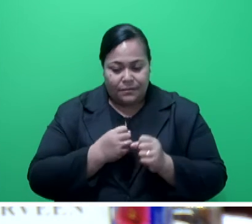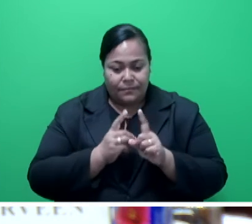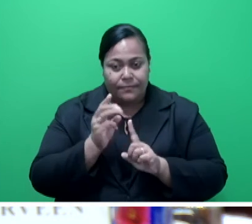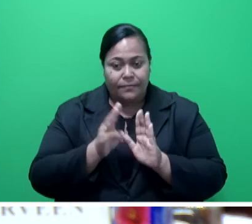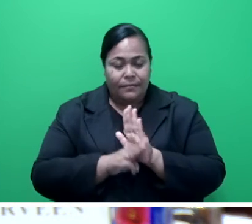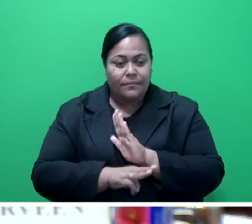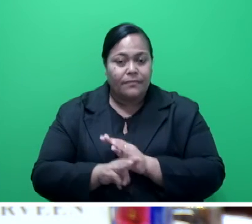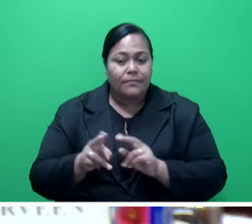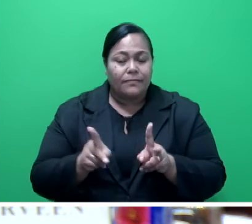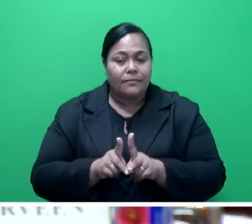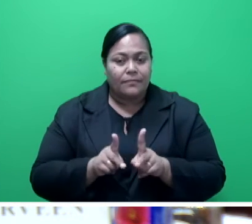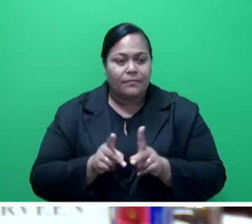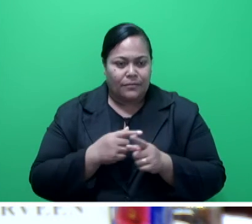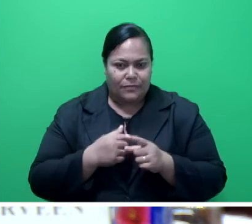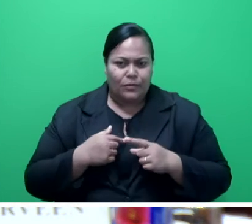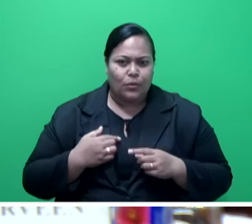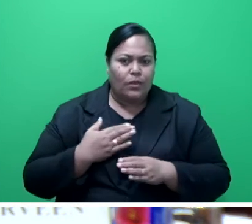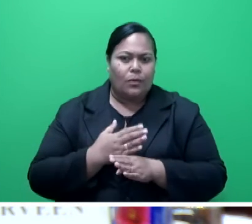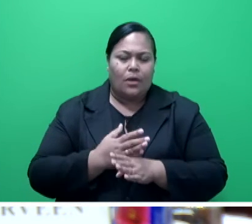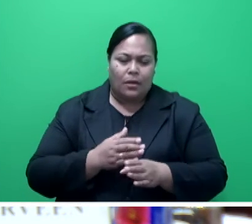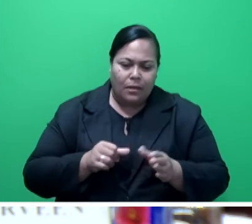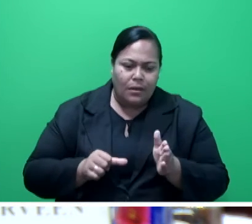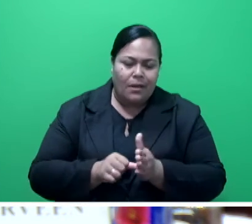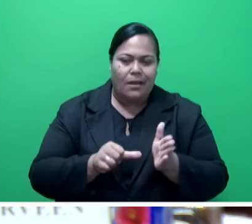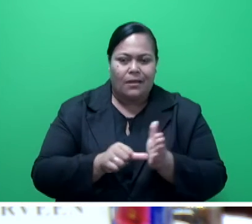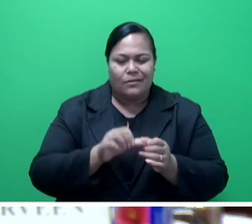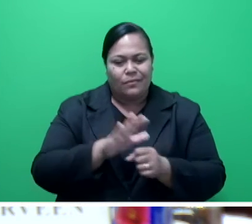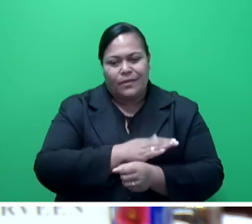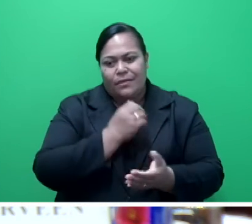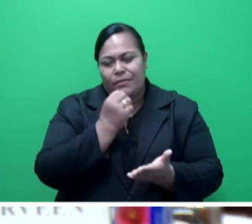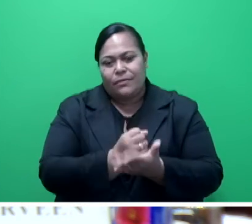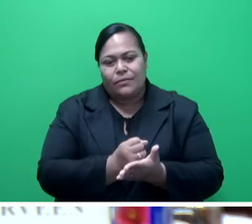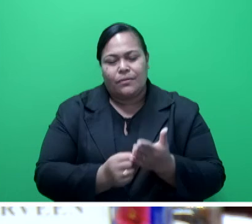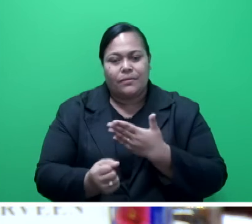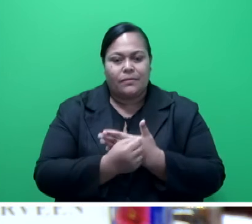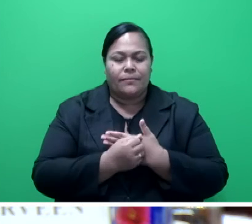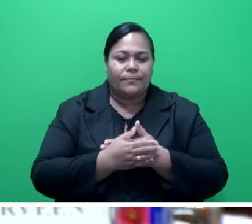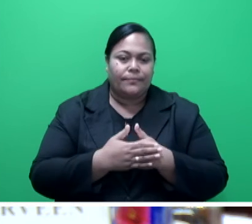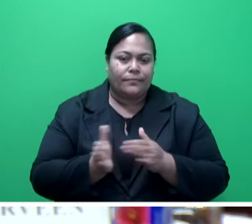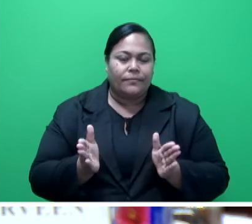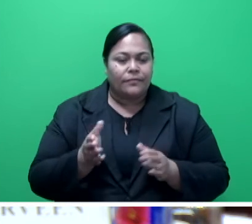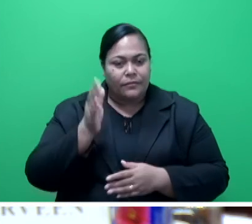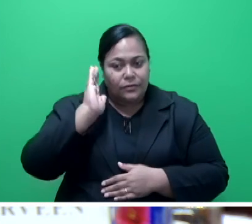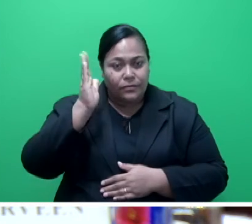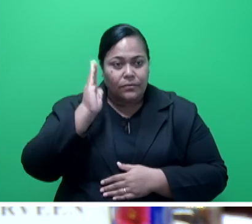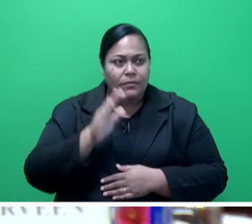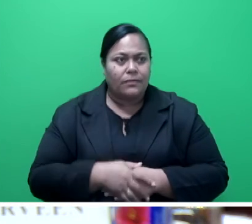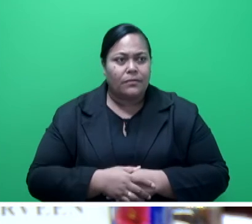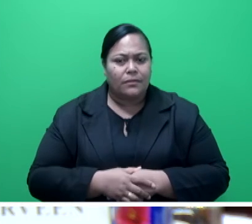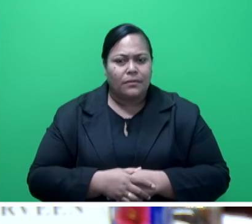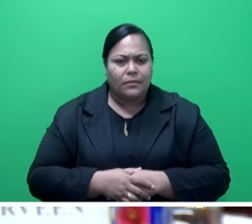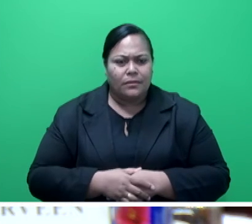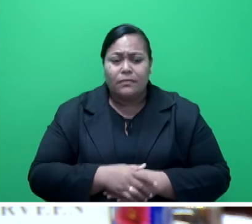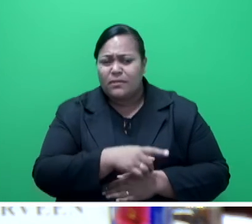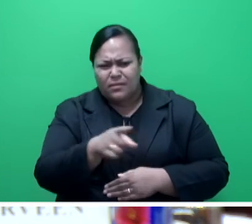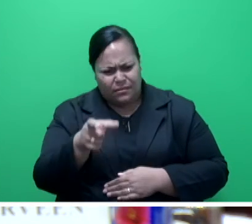we have put in the hard yards to ensure safe reopening of schools. In fact, those who question whether our schools are